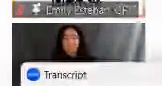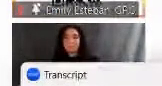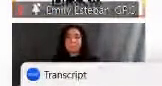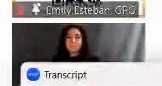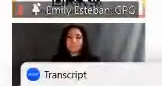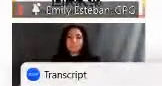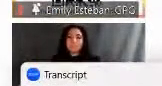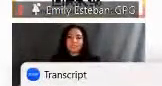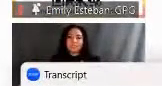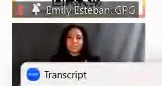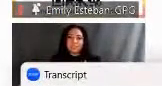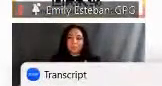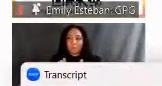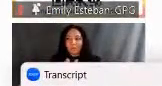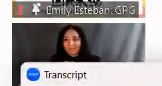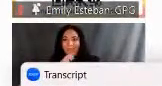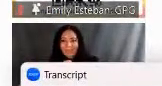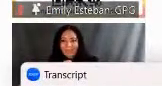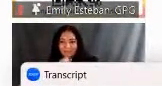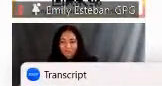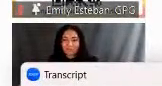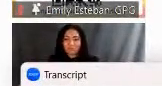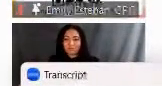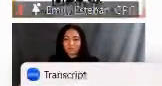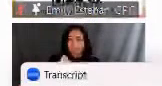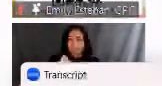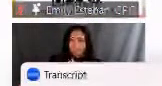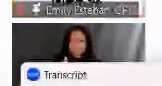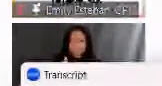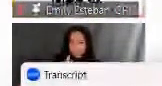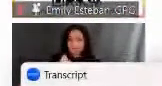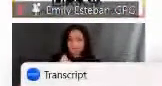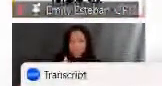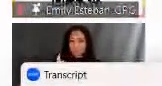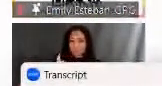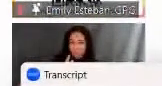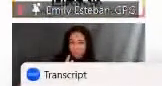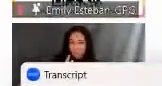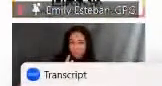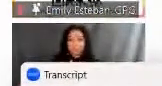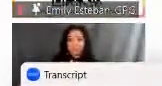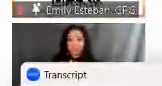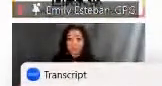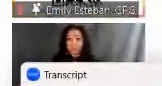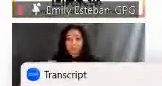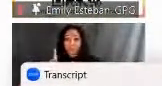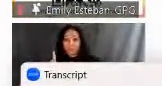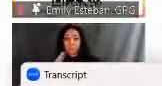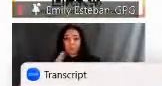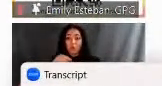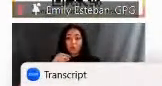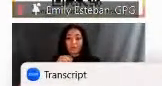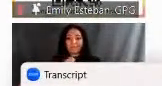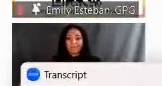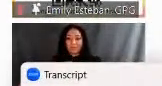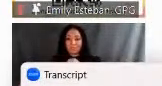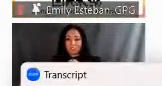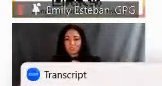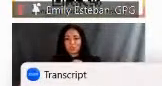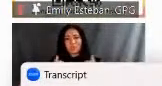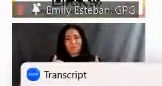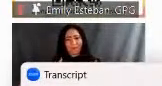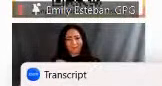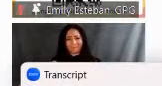in terms of age and developmentally appropriateness with the preschool learning foundations. So you have those differences there